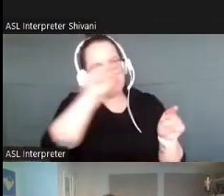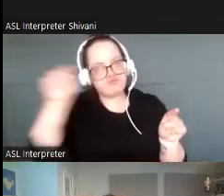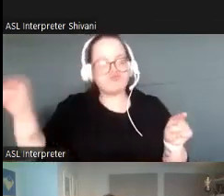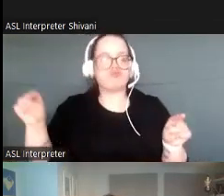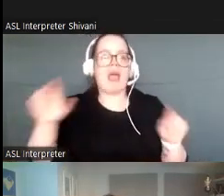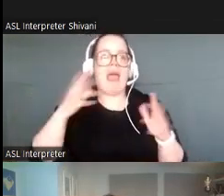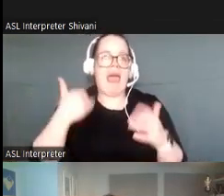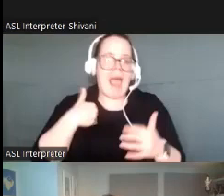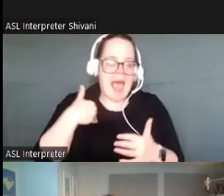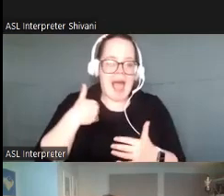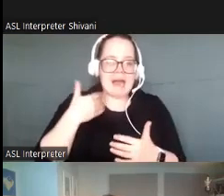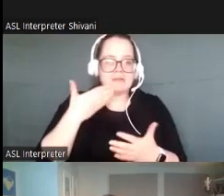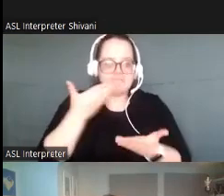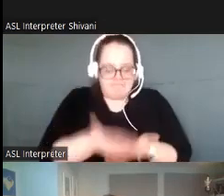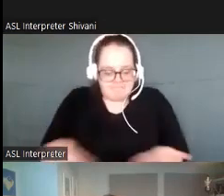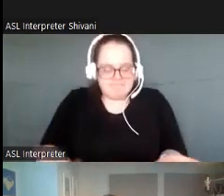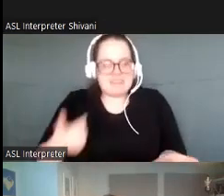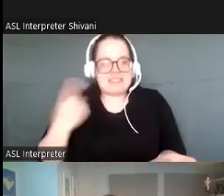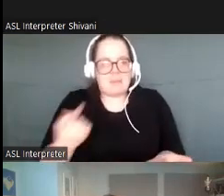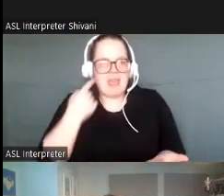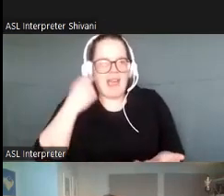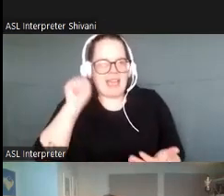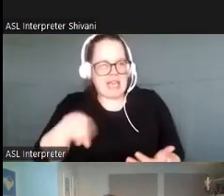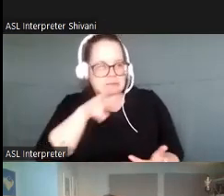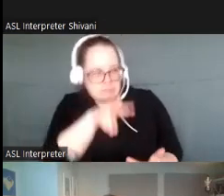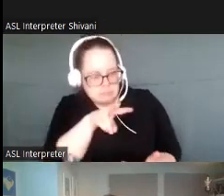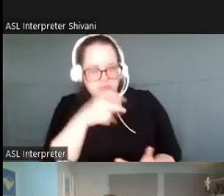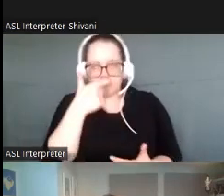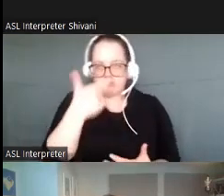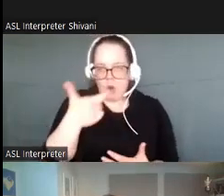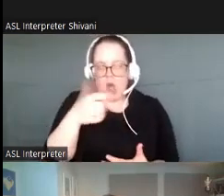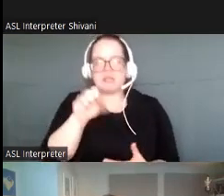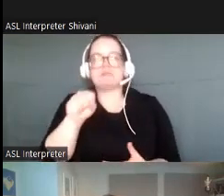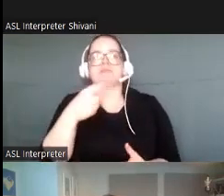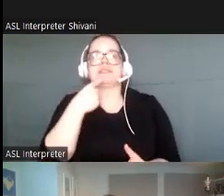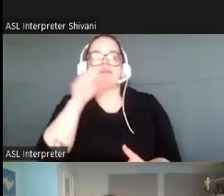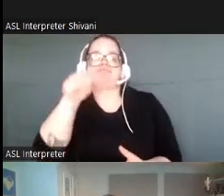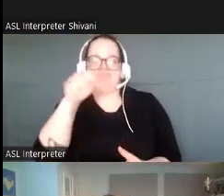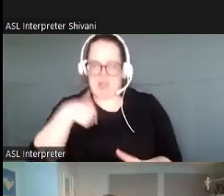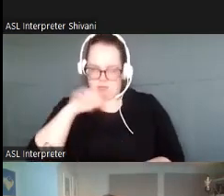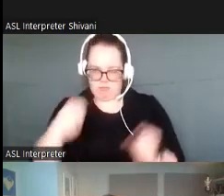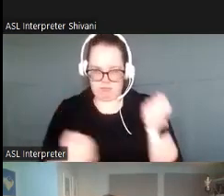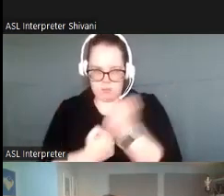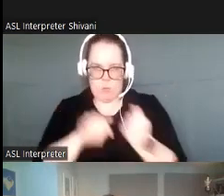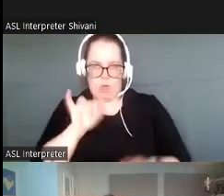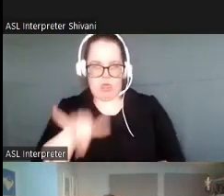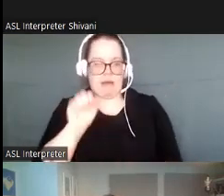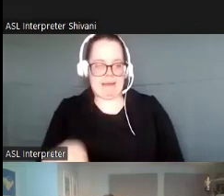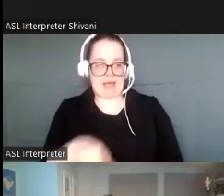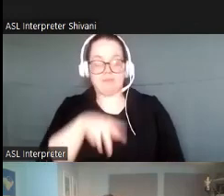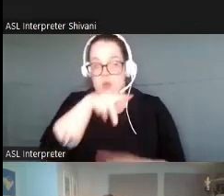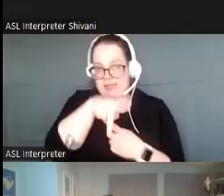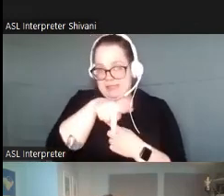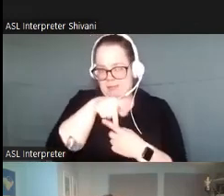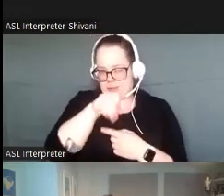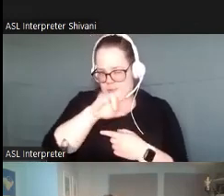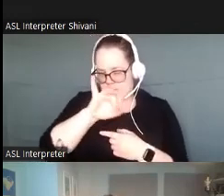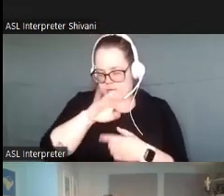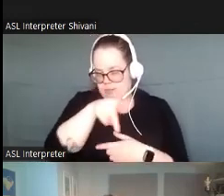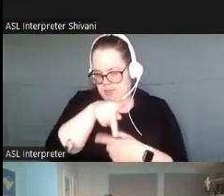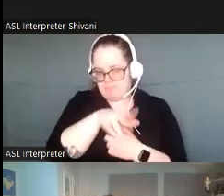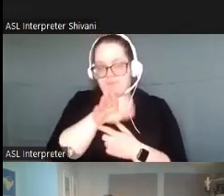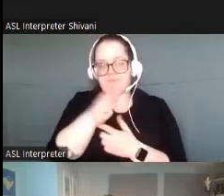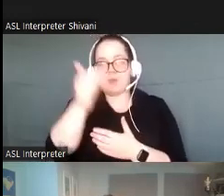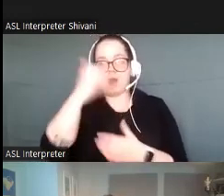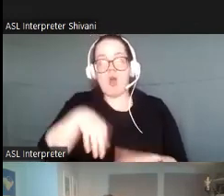can see so that I can say, yeah, I can get behind this. So that's the P in price. The R has the artist recorded. Once